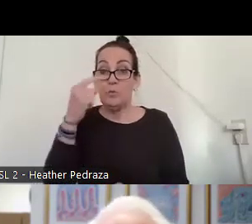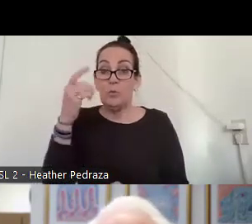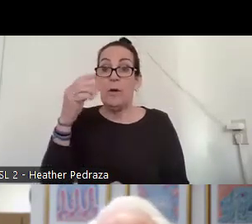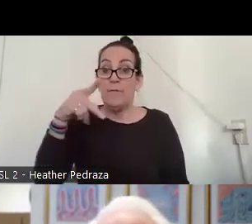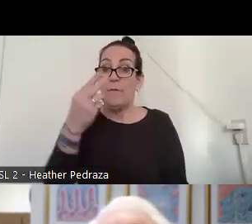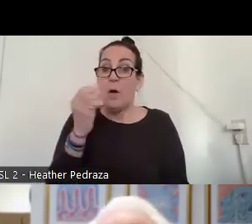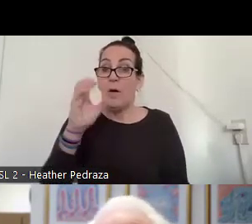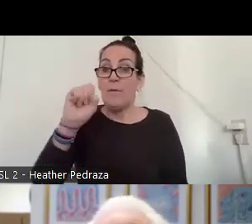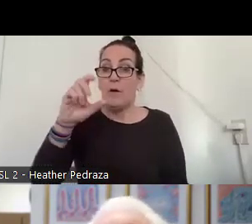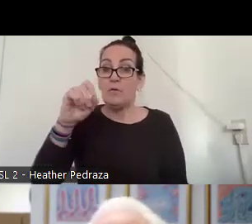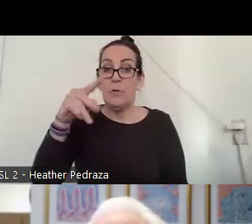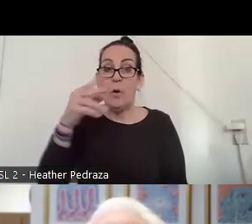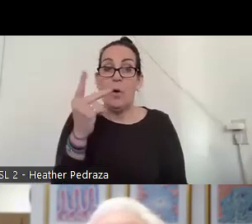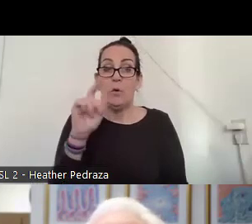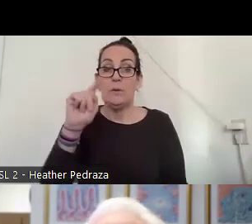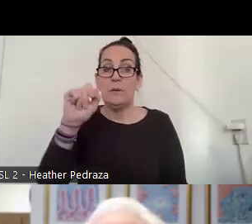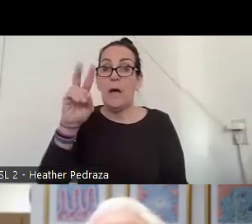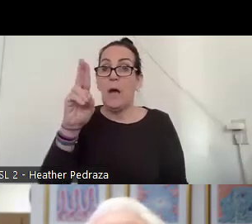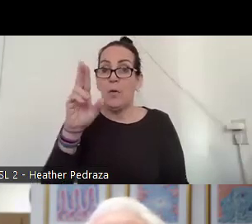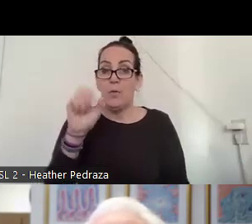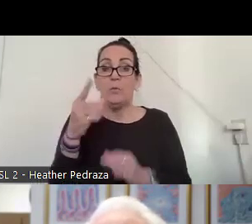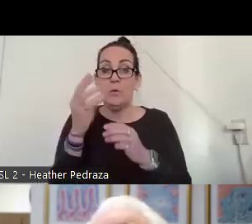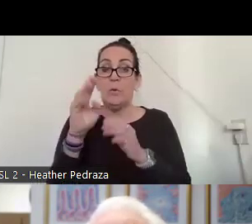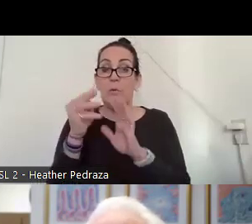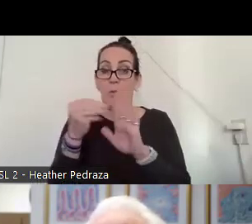not such great news is that the degree of cognitive